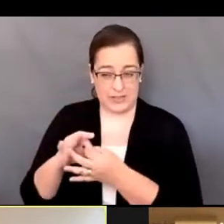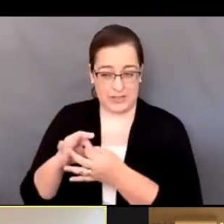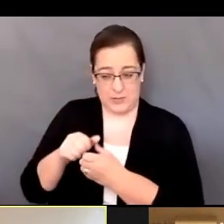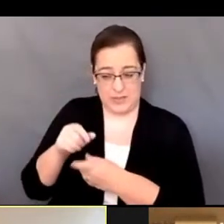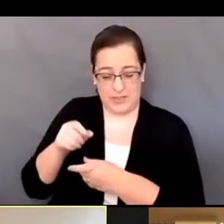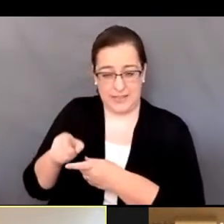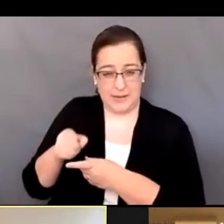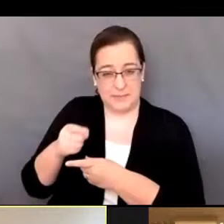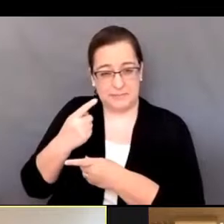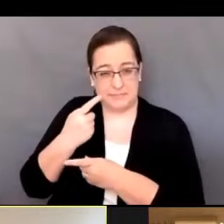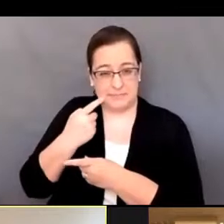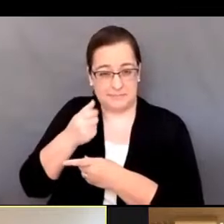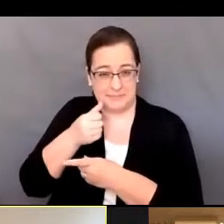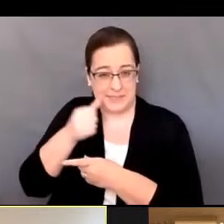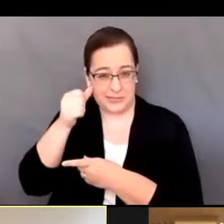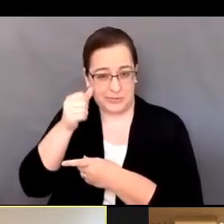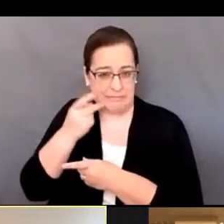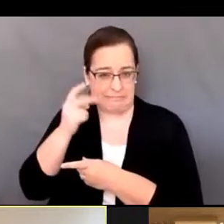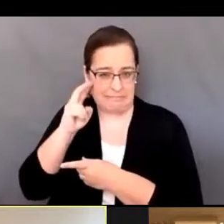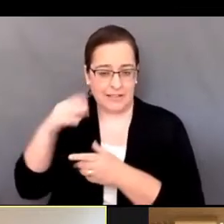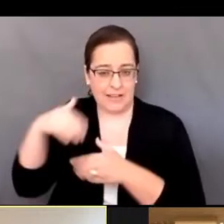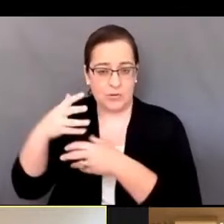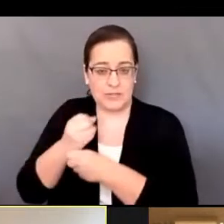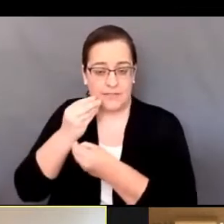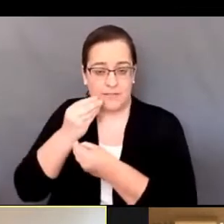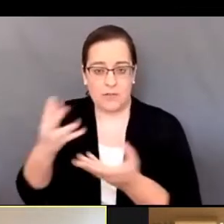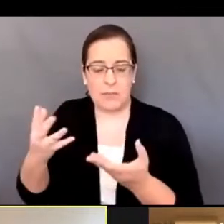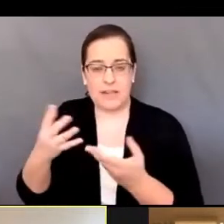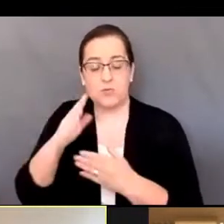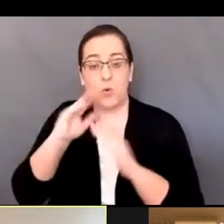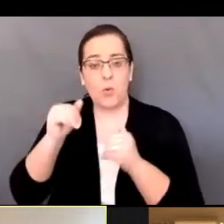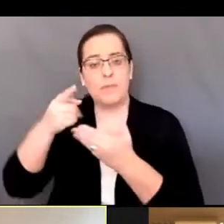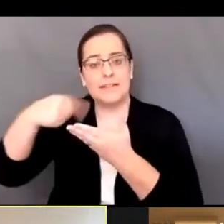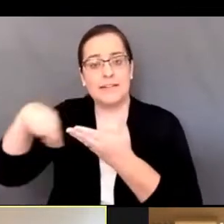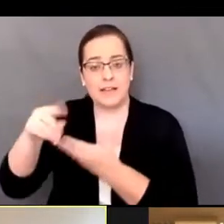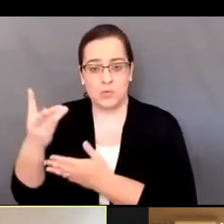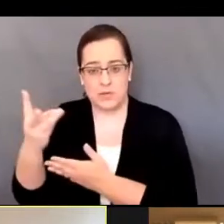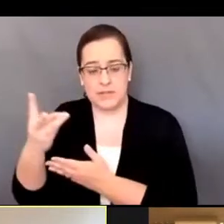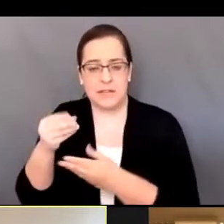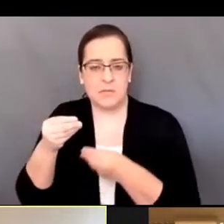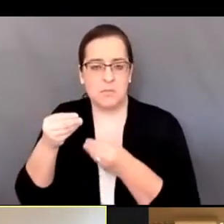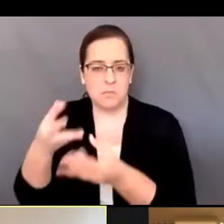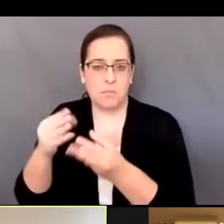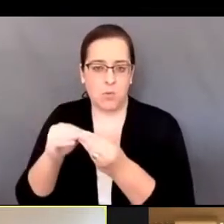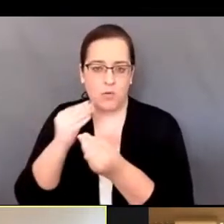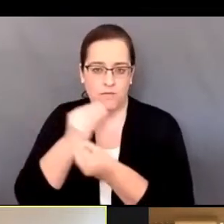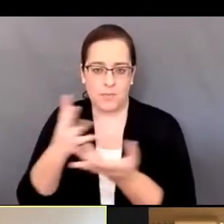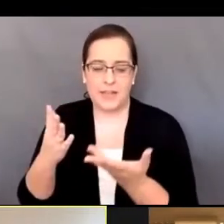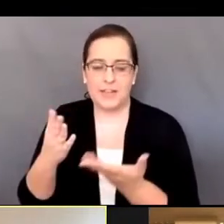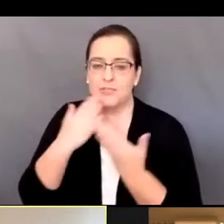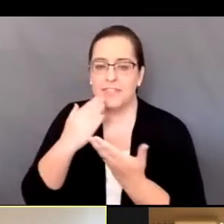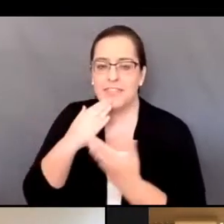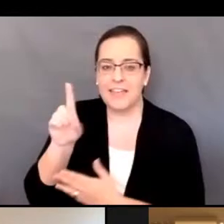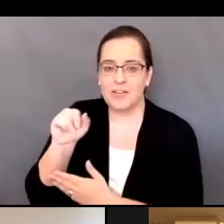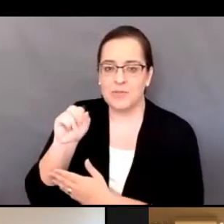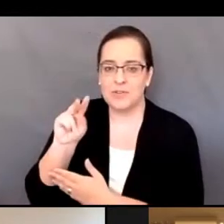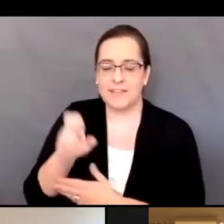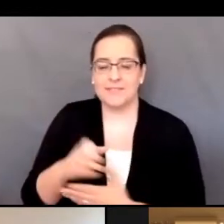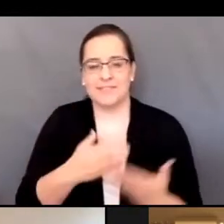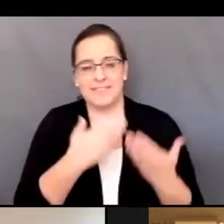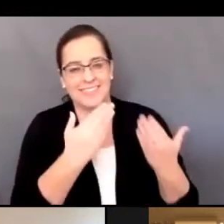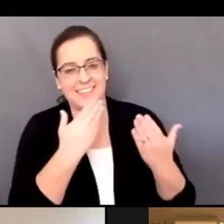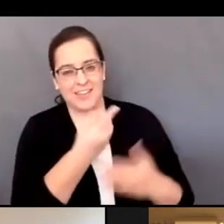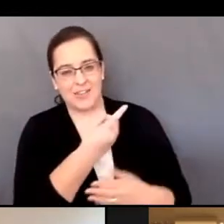or 2, so I can get more information about that maybe on next Wednesday. Thank you, Dave. Thank you, Dr.